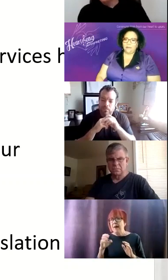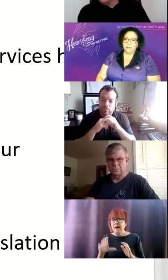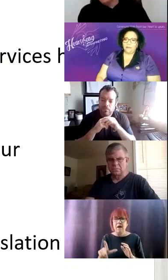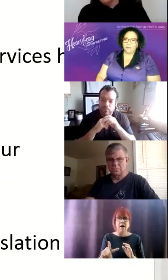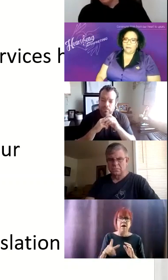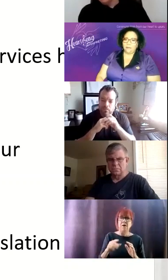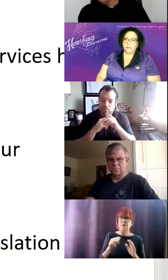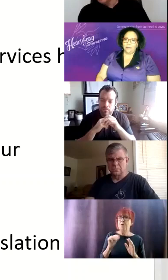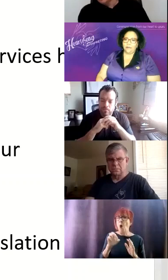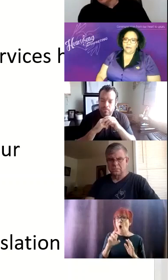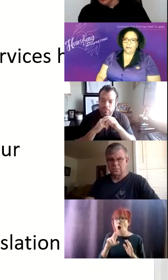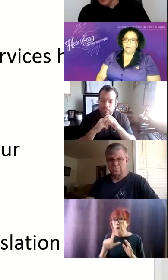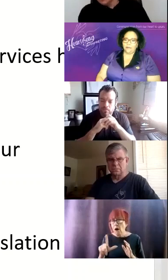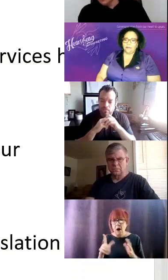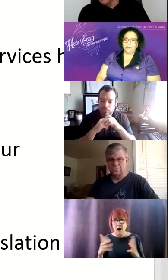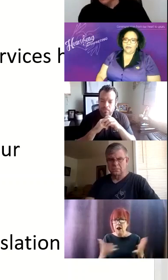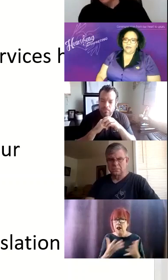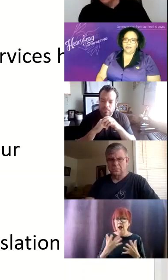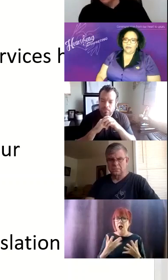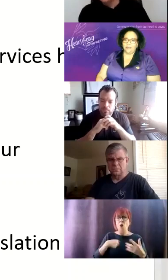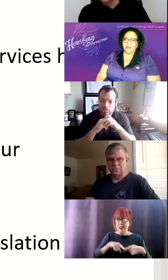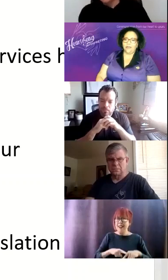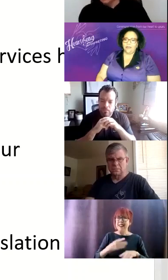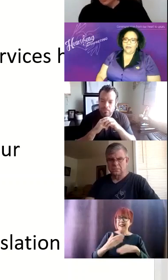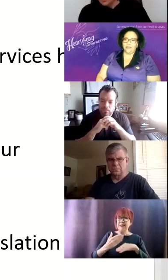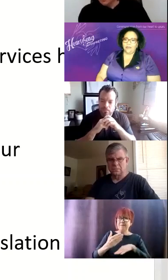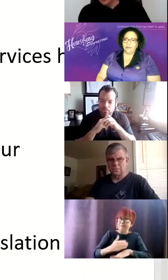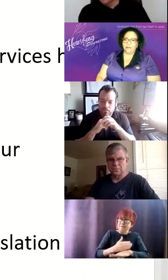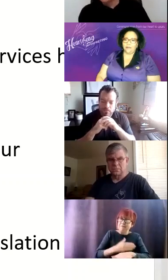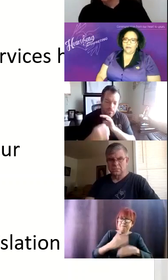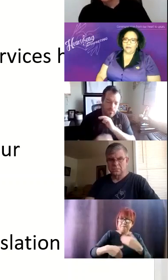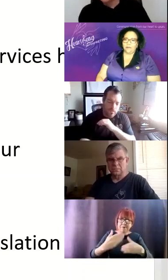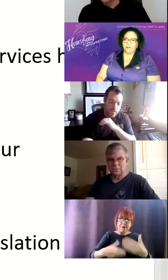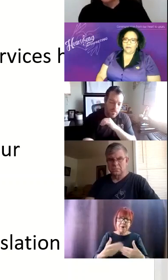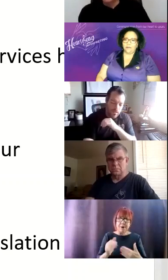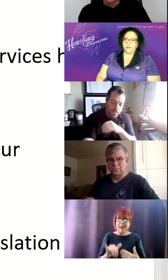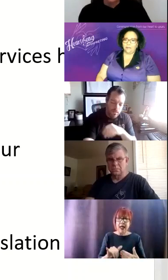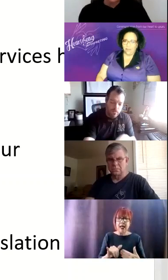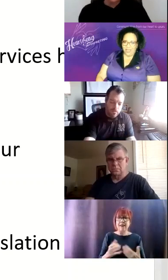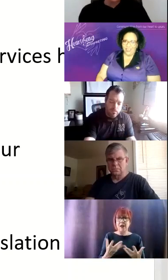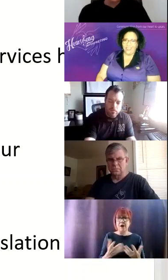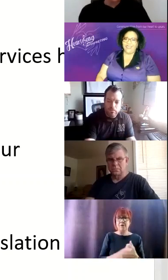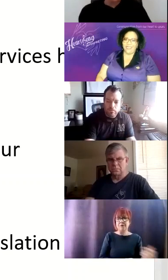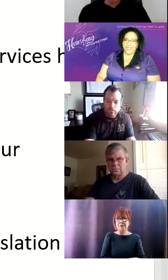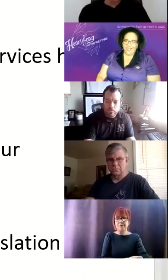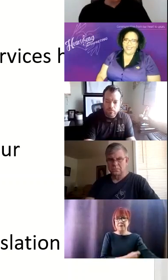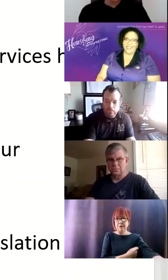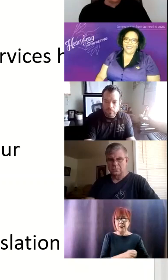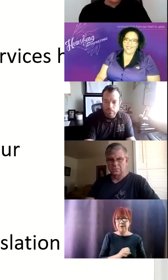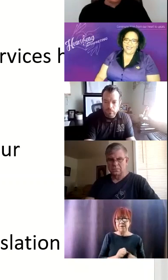And we're still progressing on those things. So there's some parallels there.